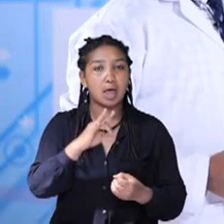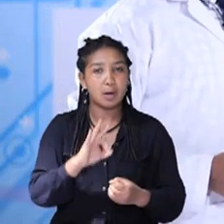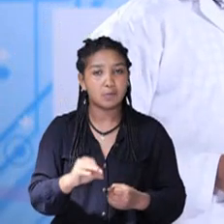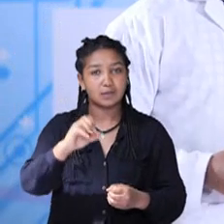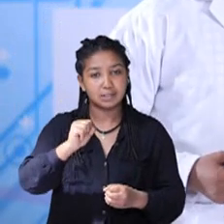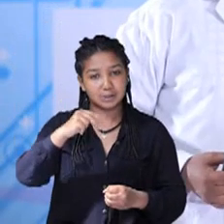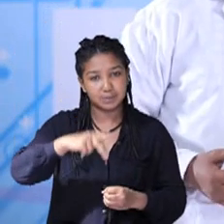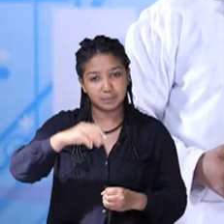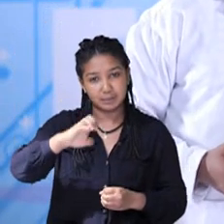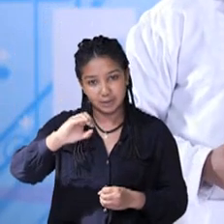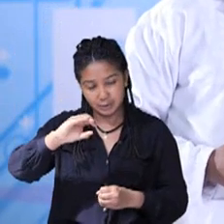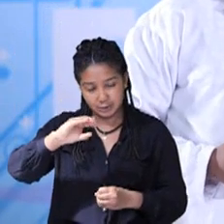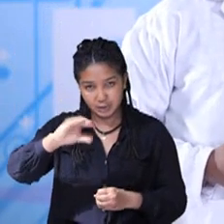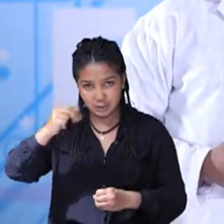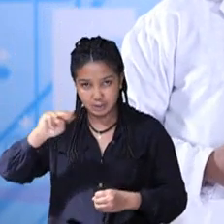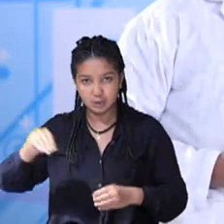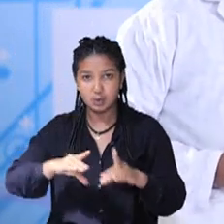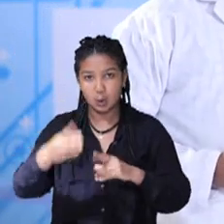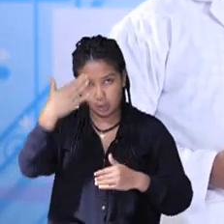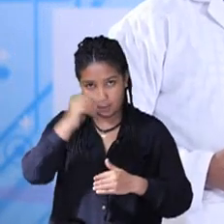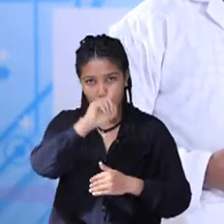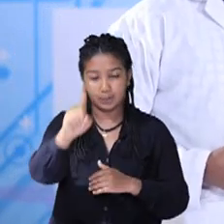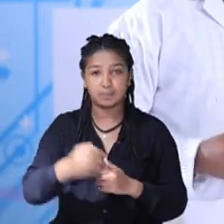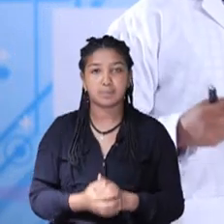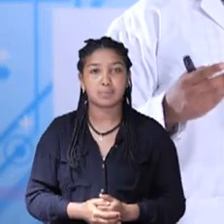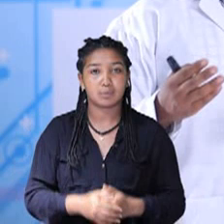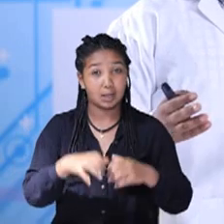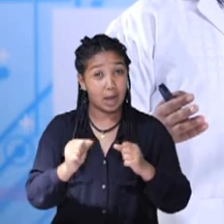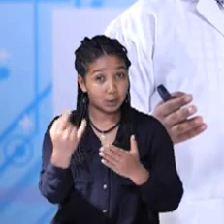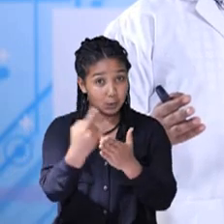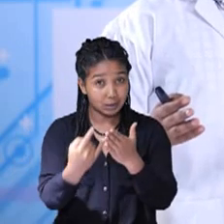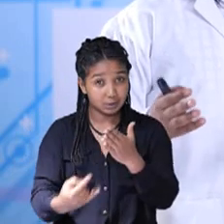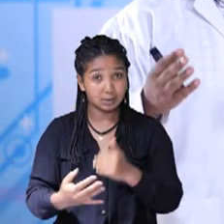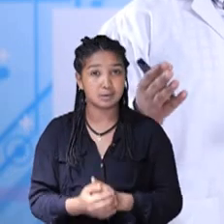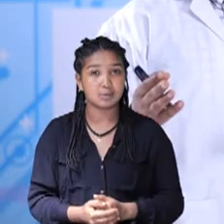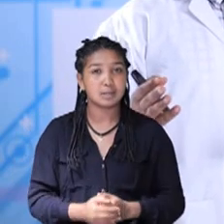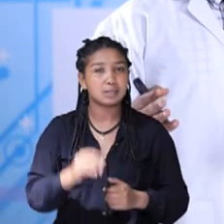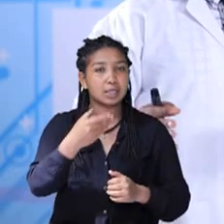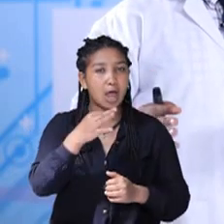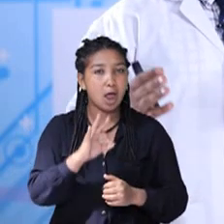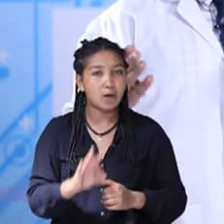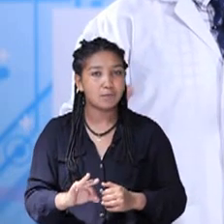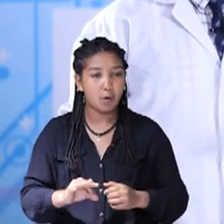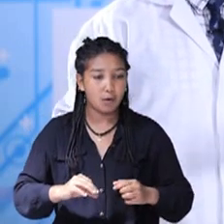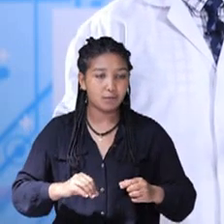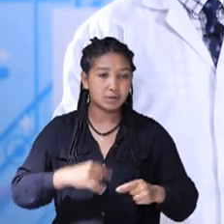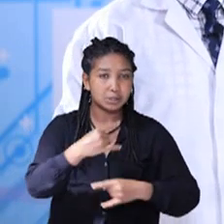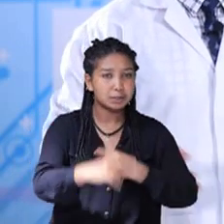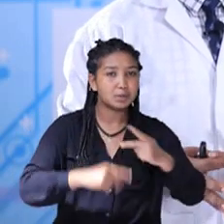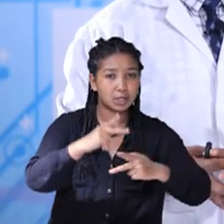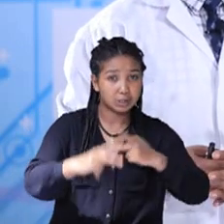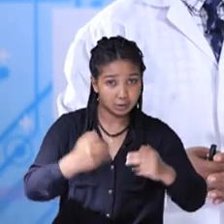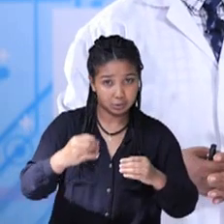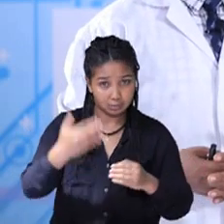of speciation do you know, students? Can you list the type of speciations you